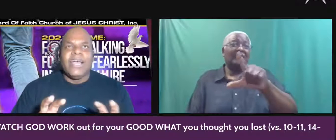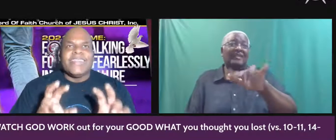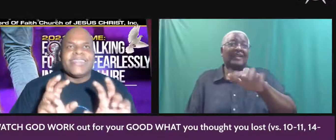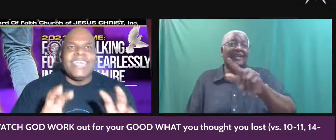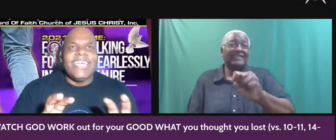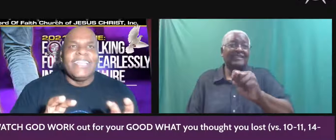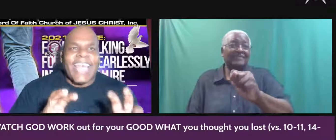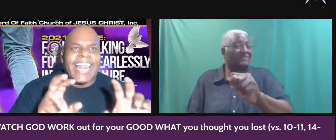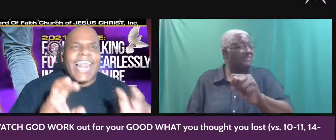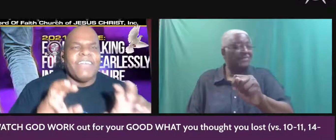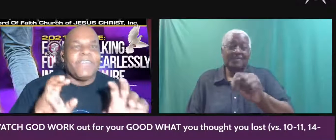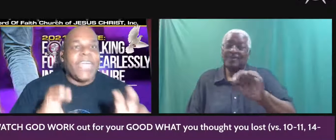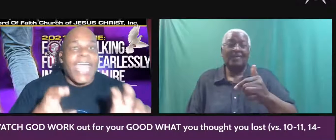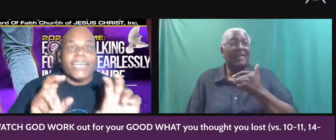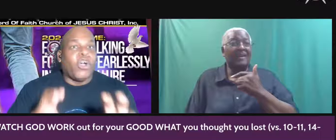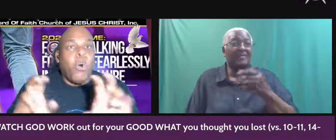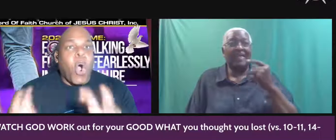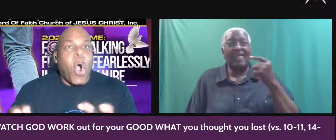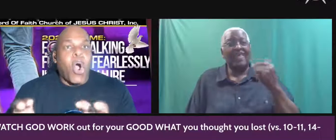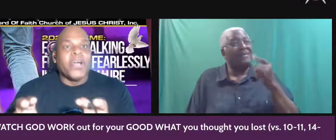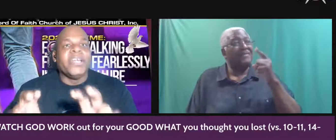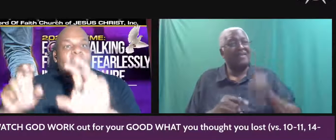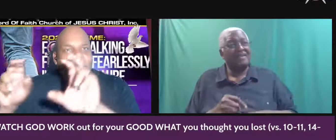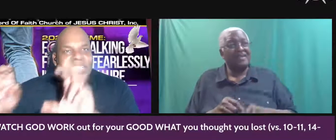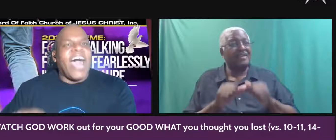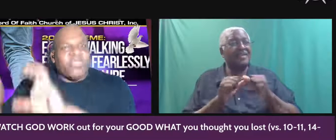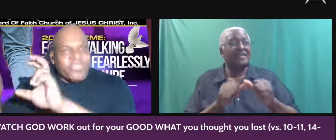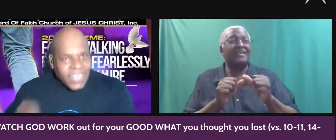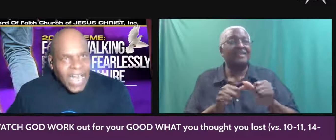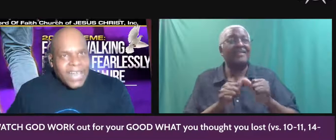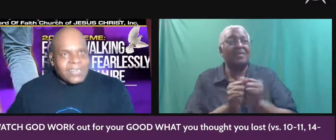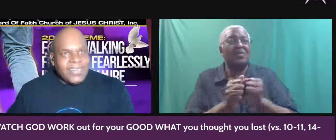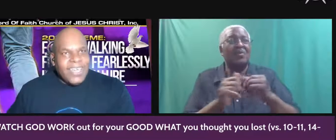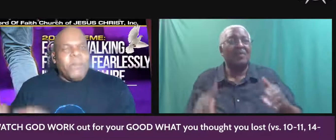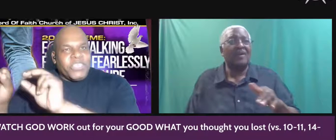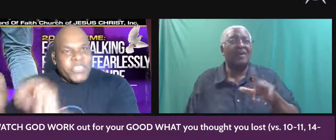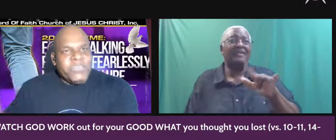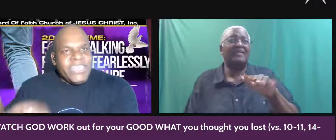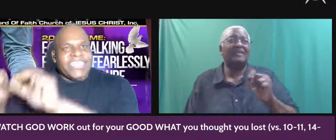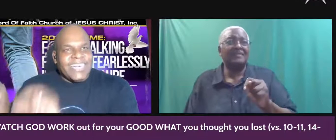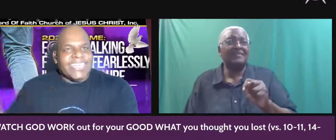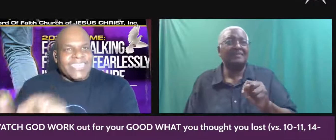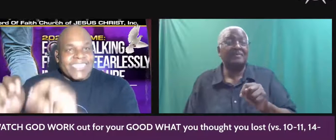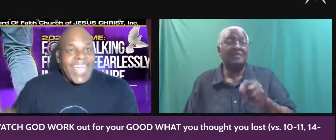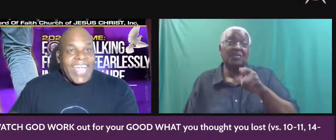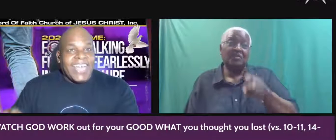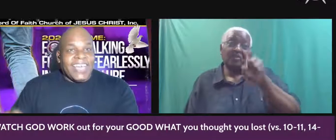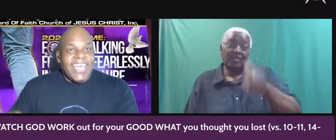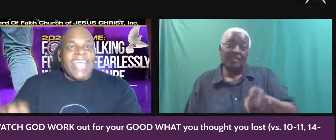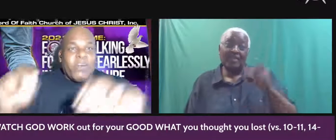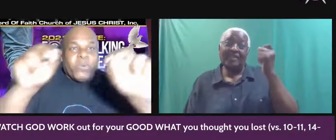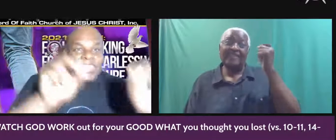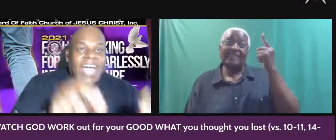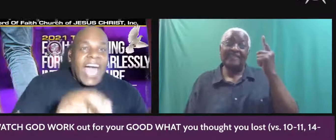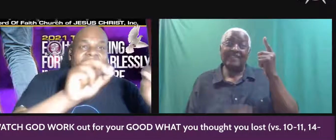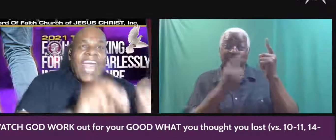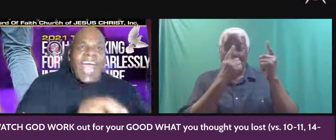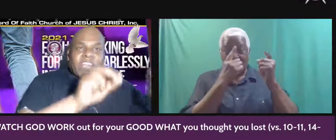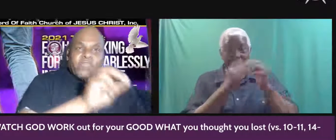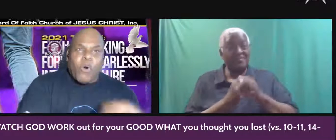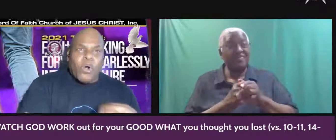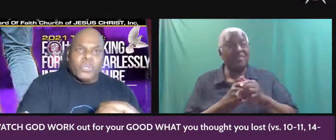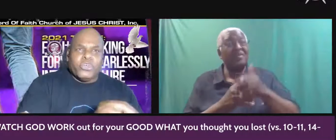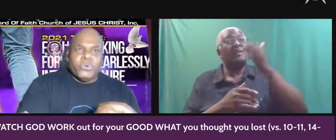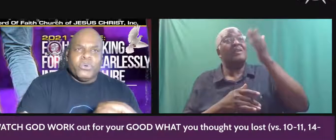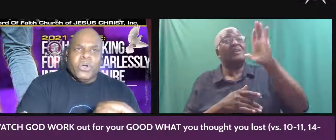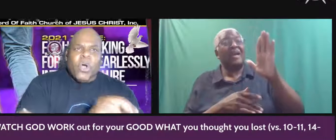long, thinking that life can't go on without the lot, but you need to understand that what God